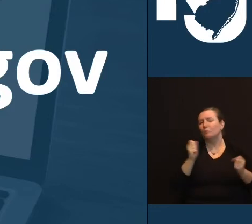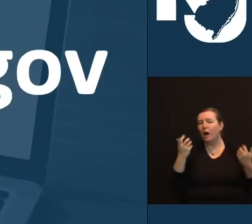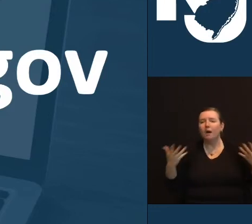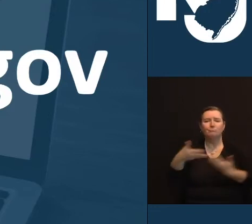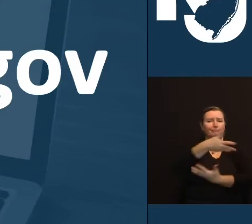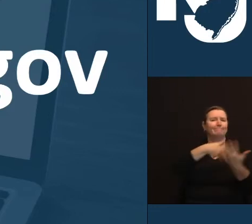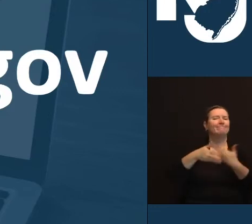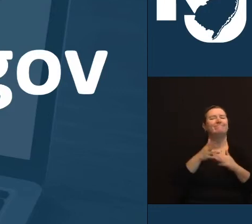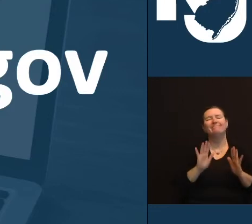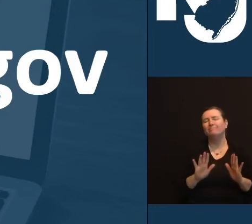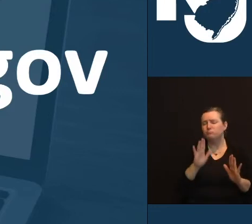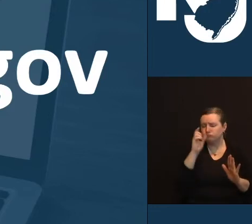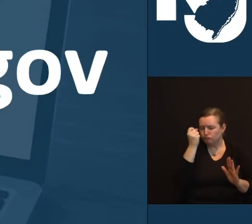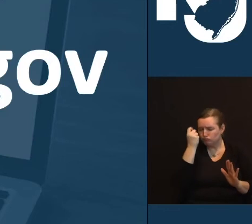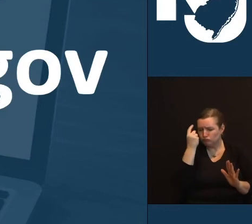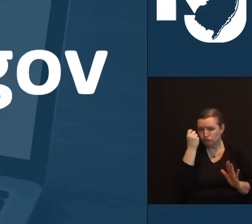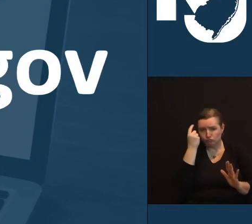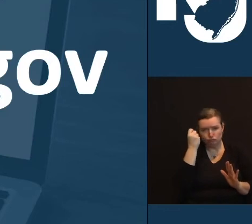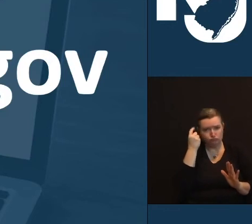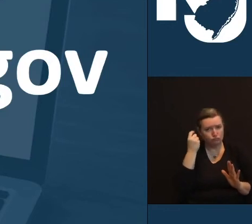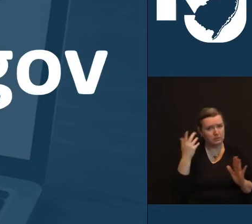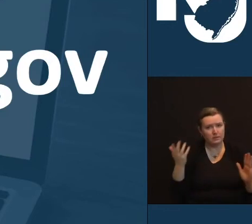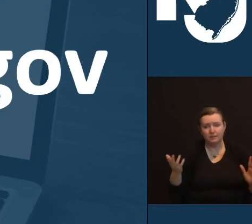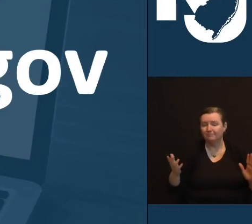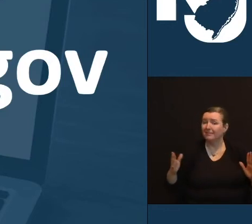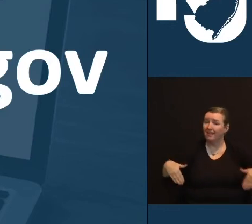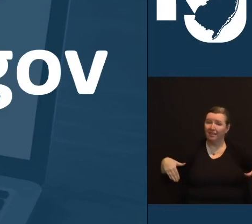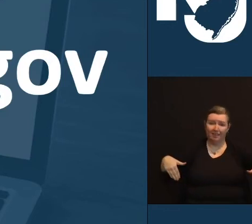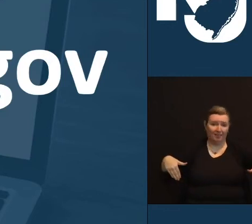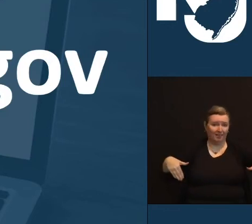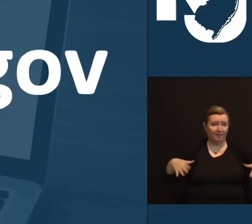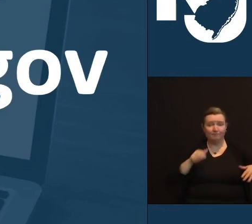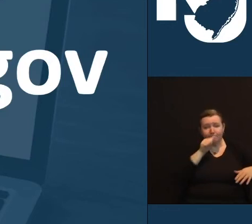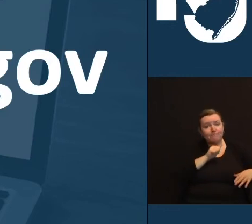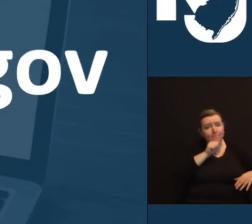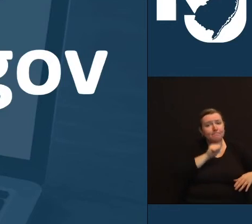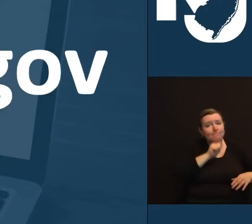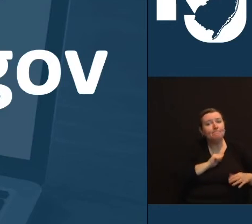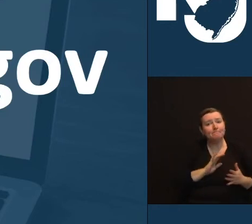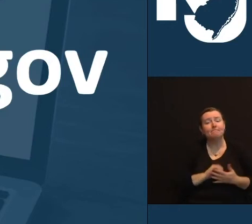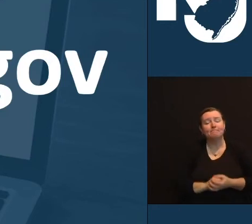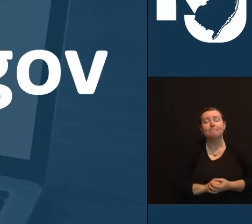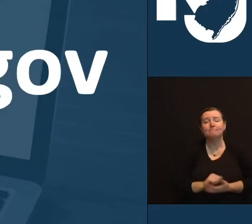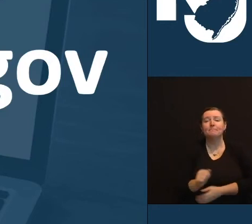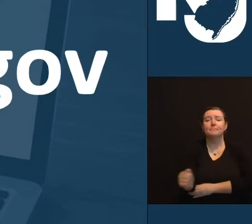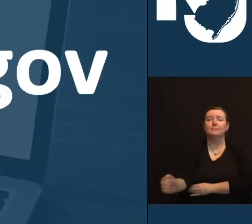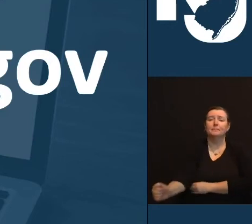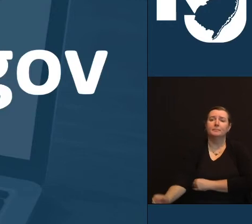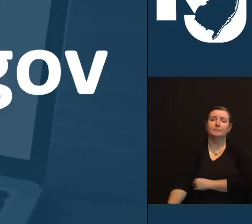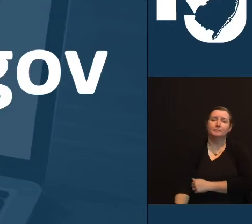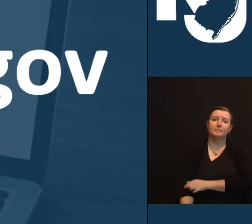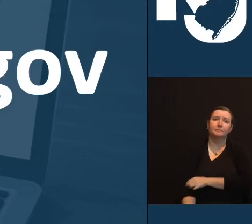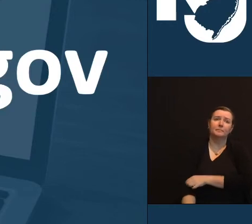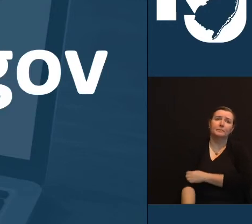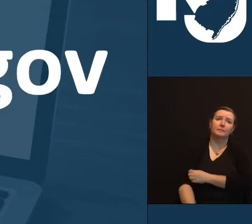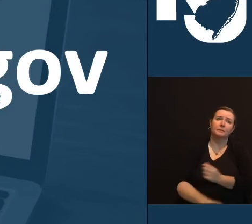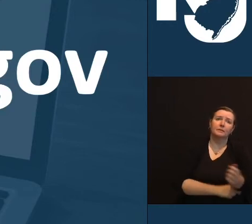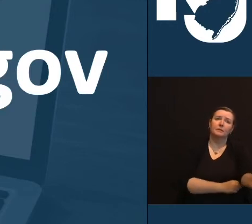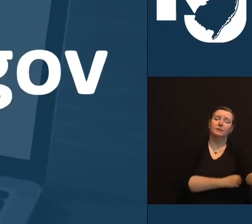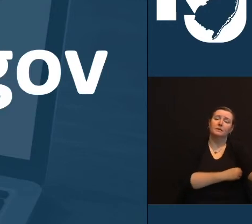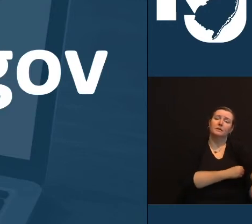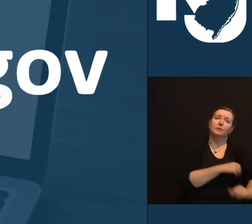And these numbers tell us the answer, at least for now, not anytime soon. All we have for now are the tools that allowed us